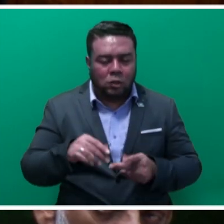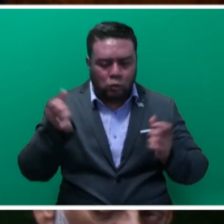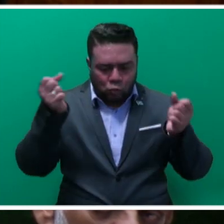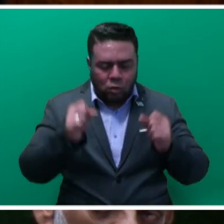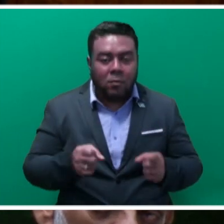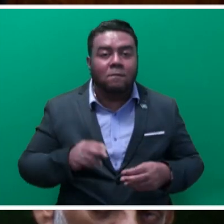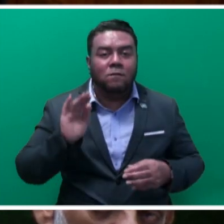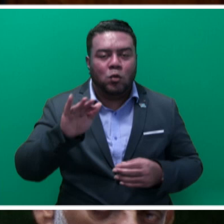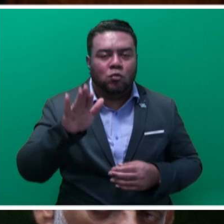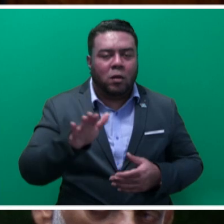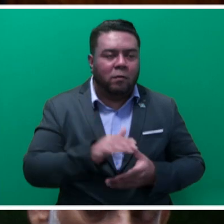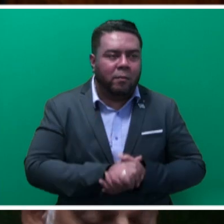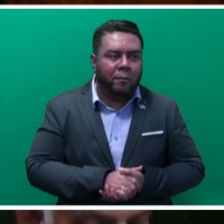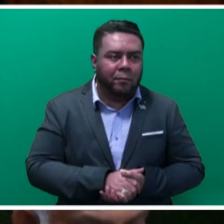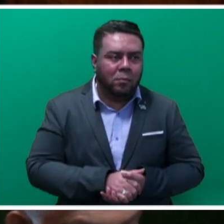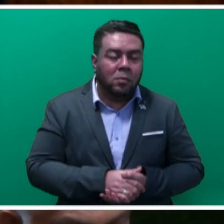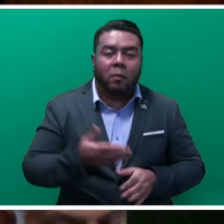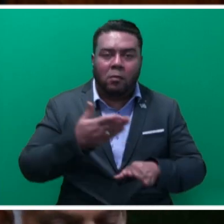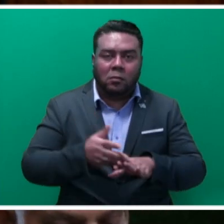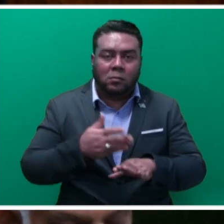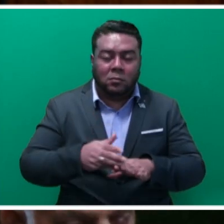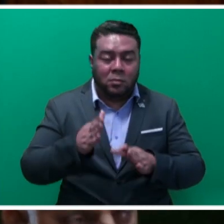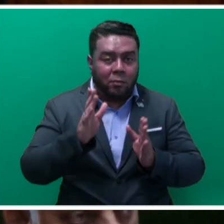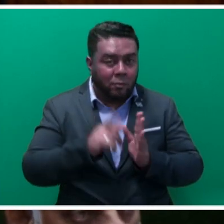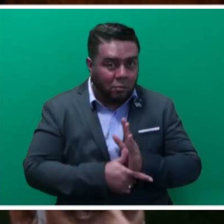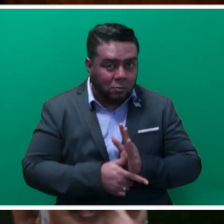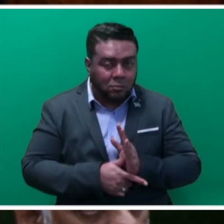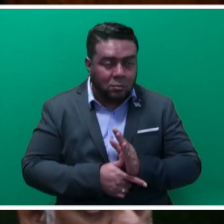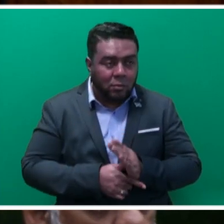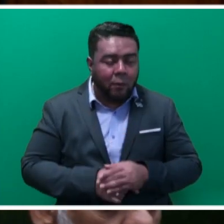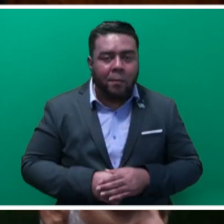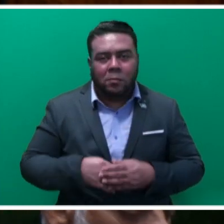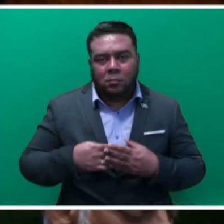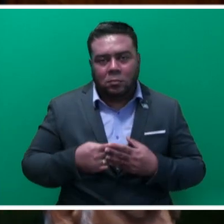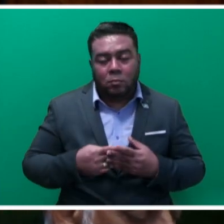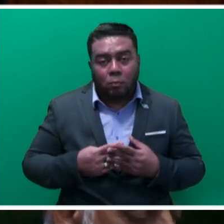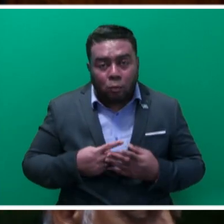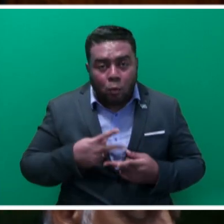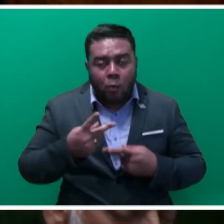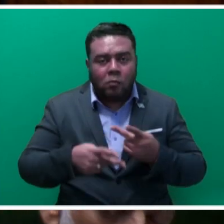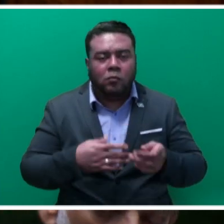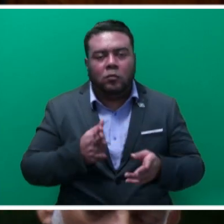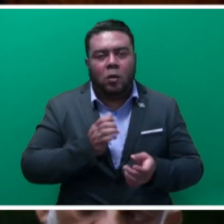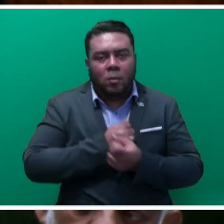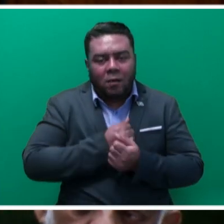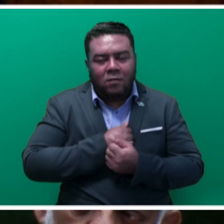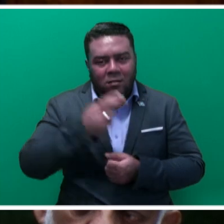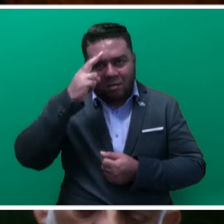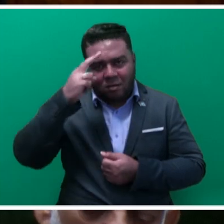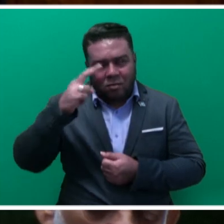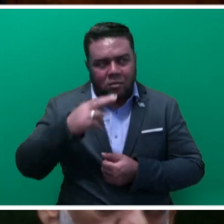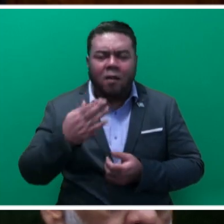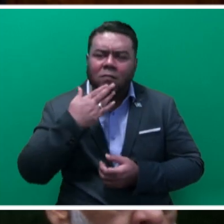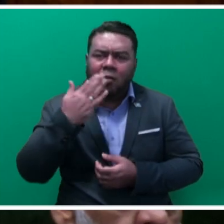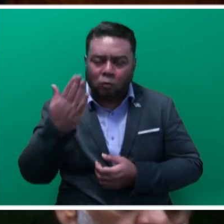of our rural dwellers in a new era of prosperity and progress for our beloved nation. I thank